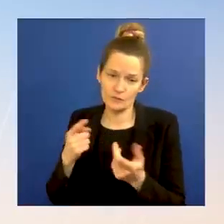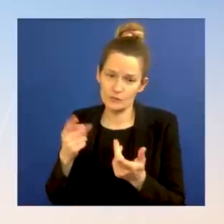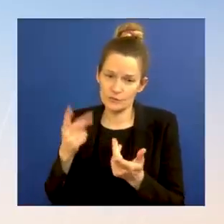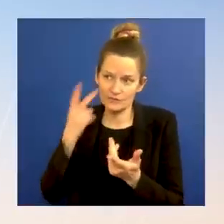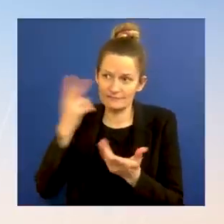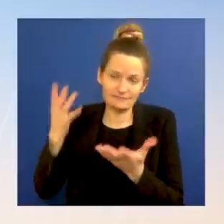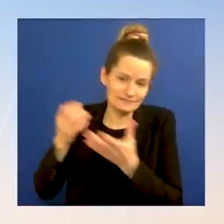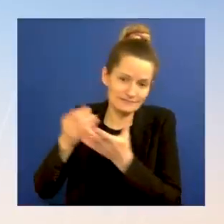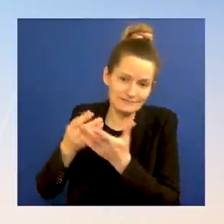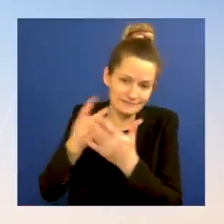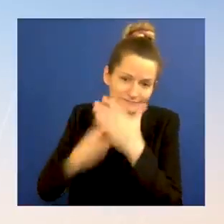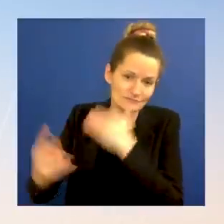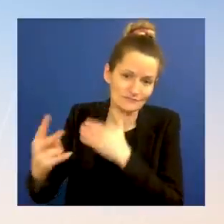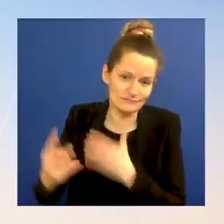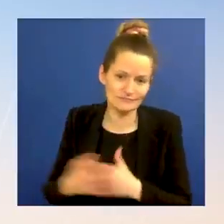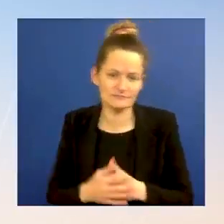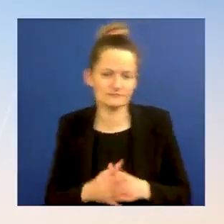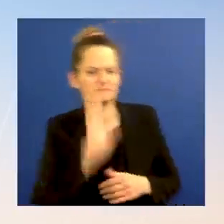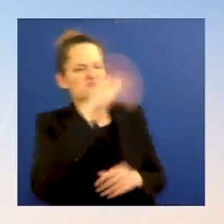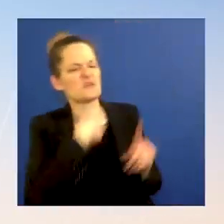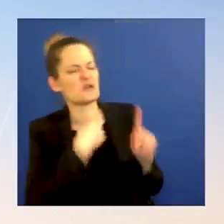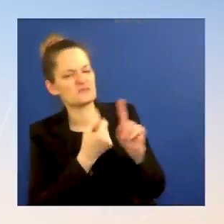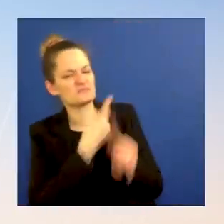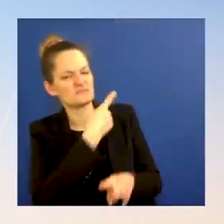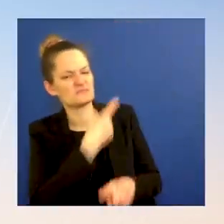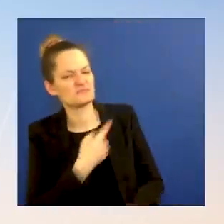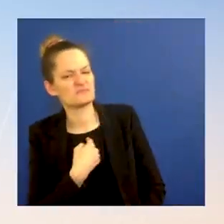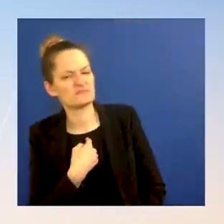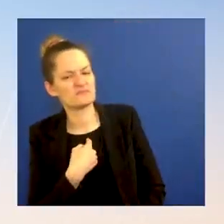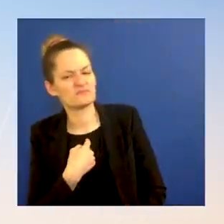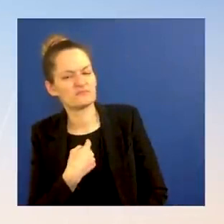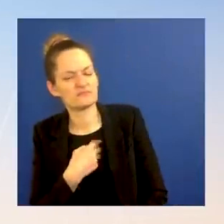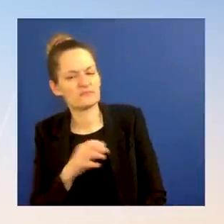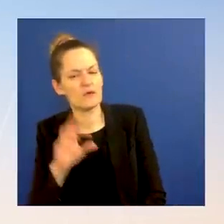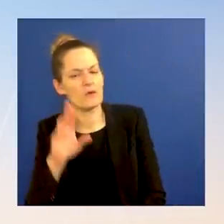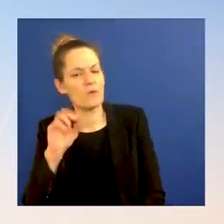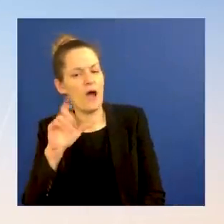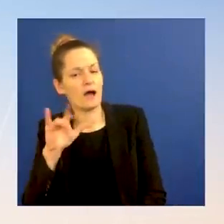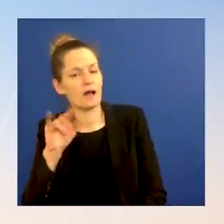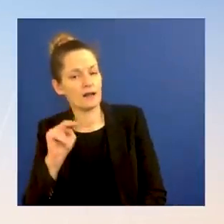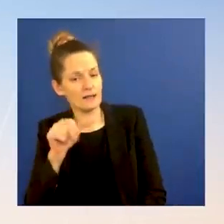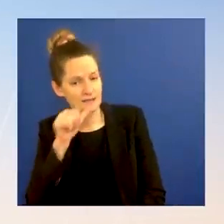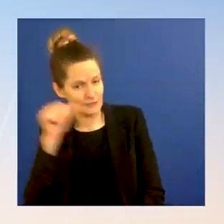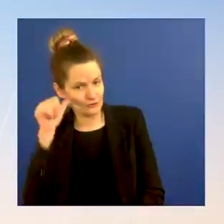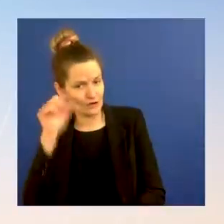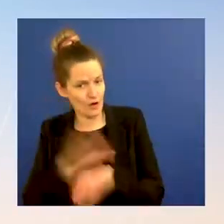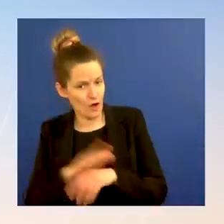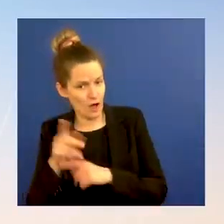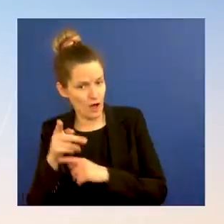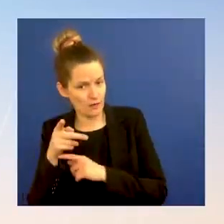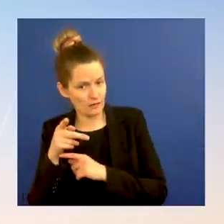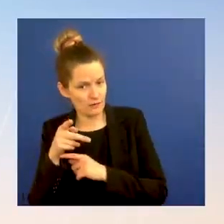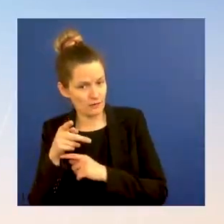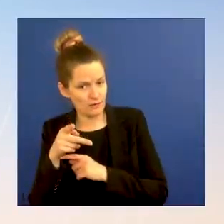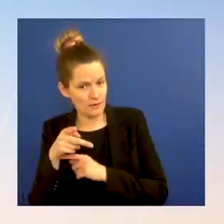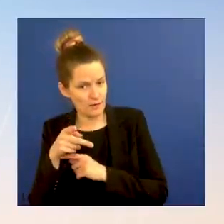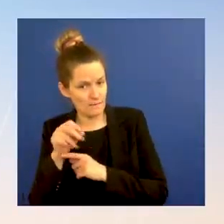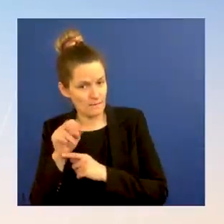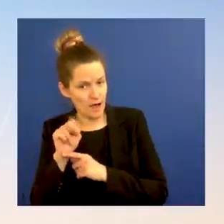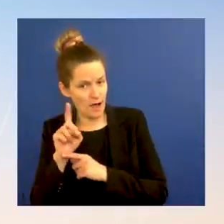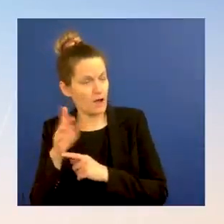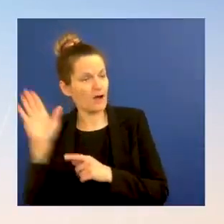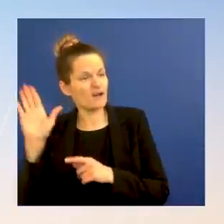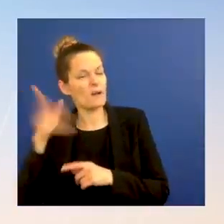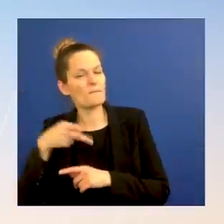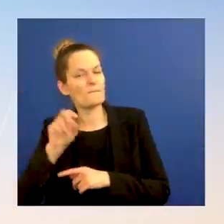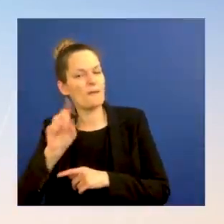was on a podcast yesterday, and he suggested that the president was considering further extending the student loan moratorium, which expires